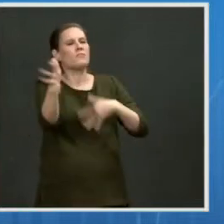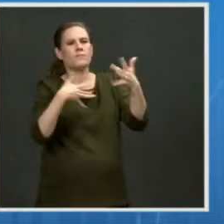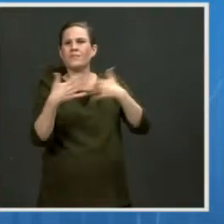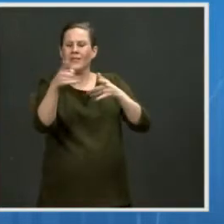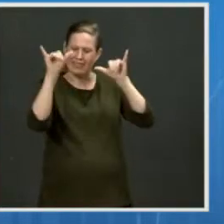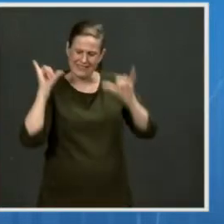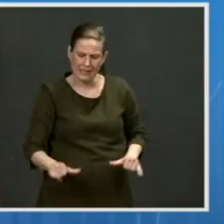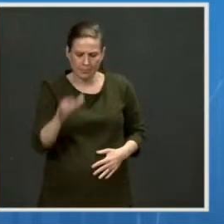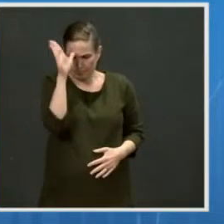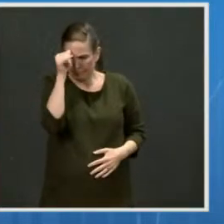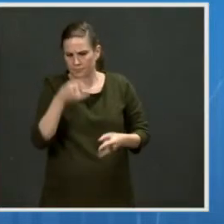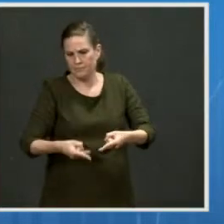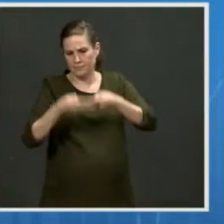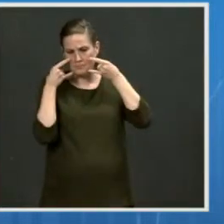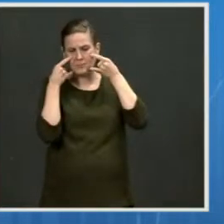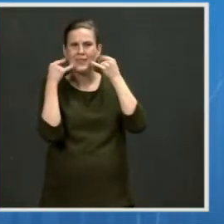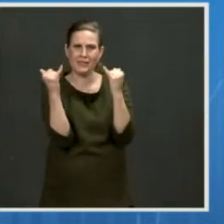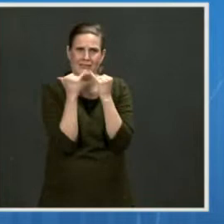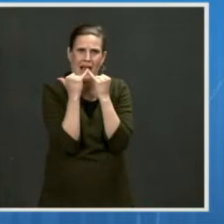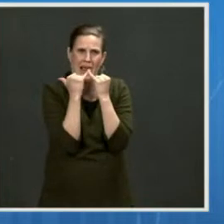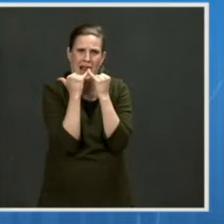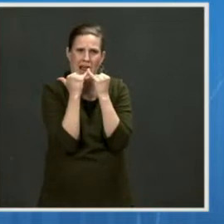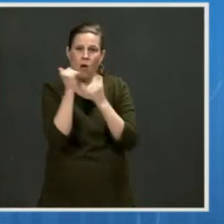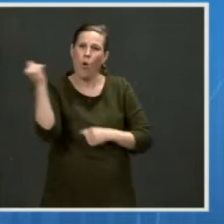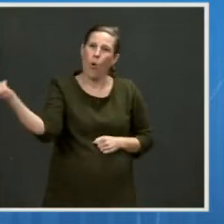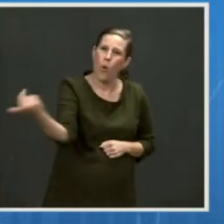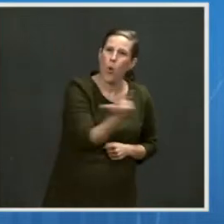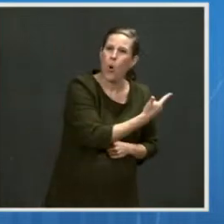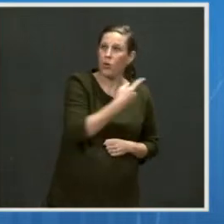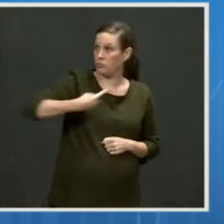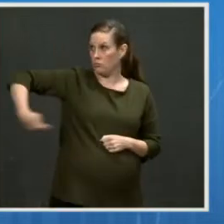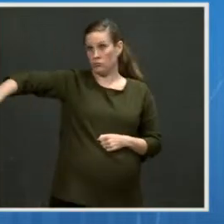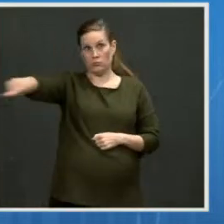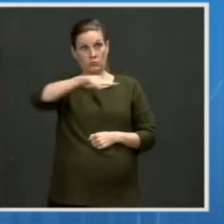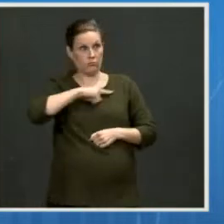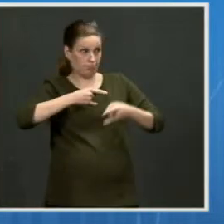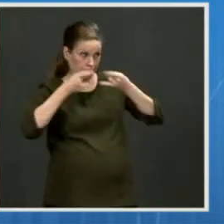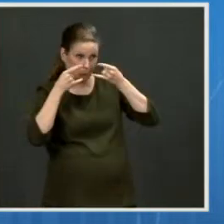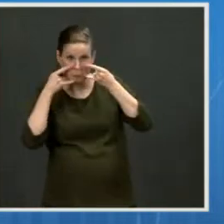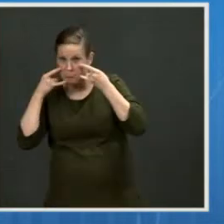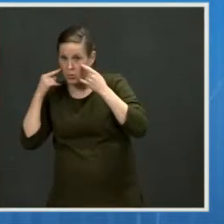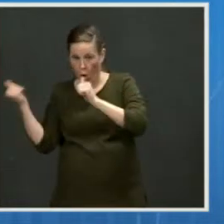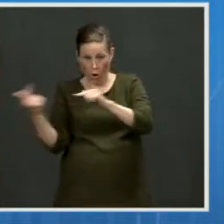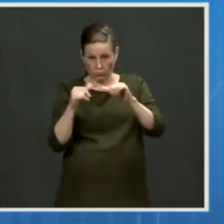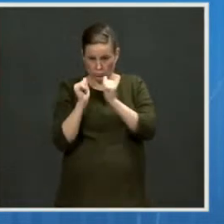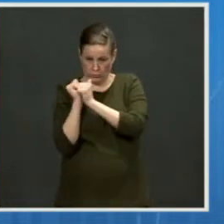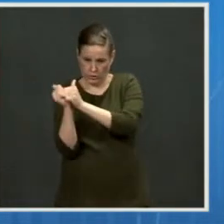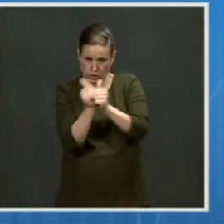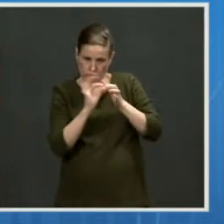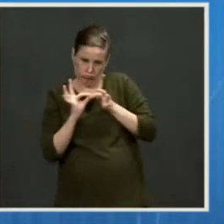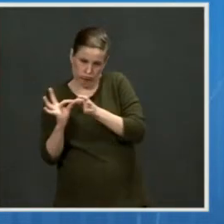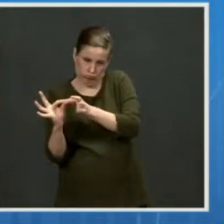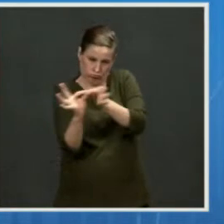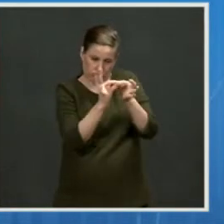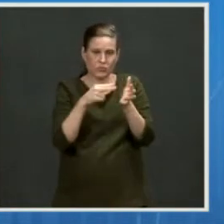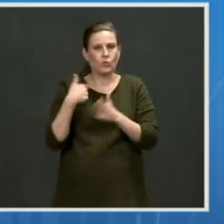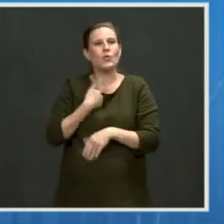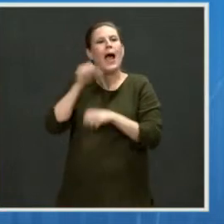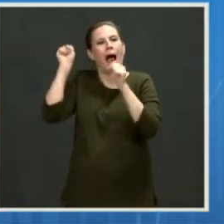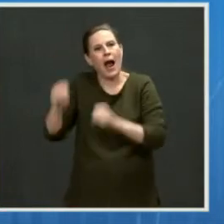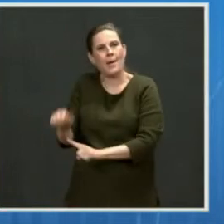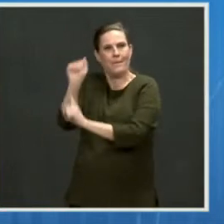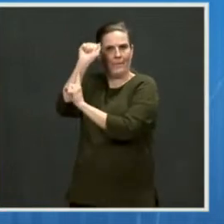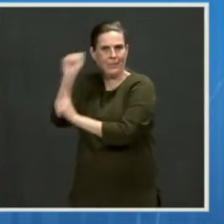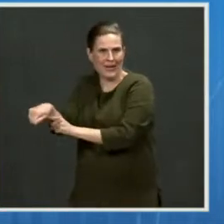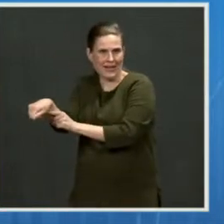save lives. If we're acting on our own, we will lose even more people. If we're acting together, we can